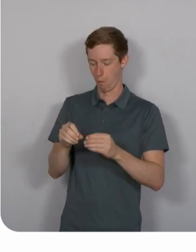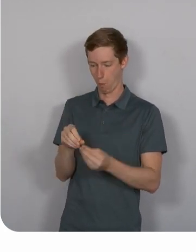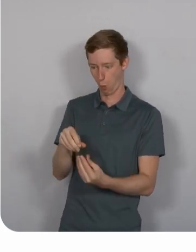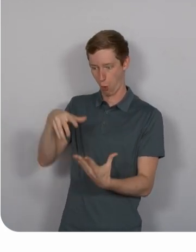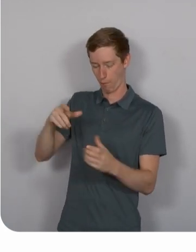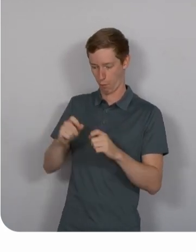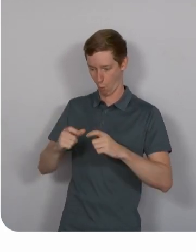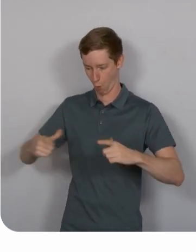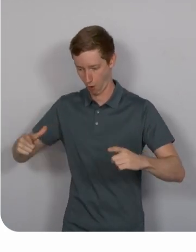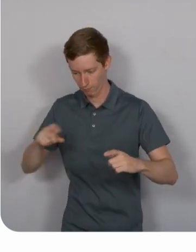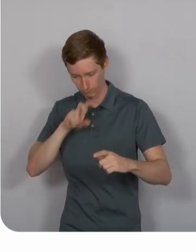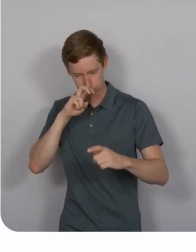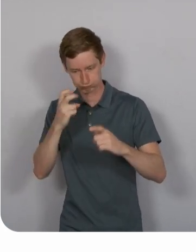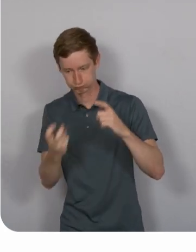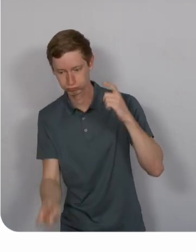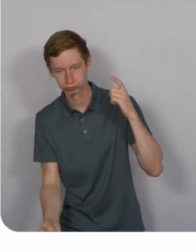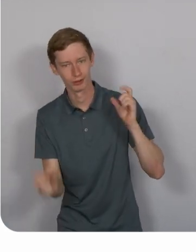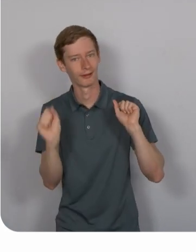there.